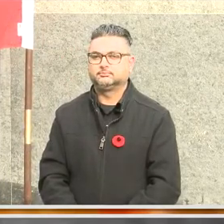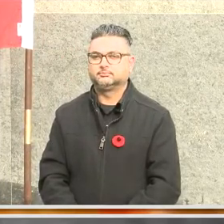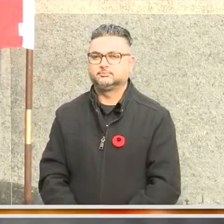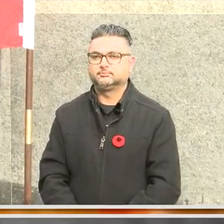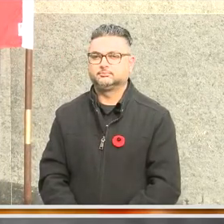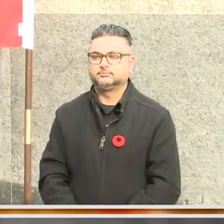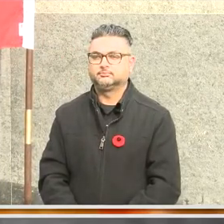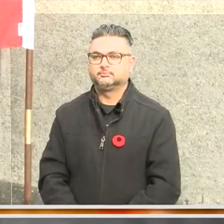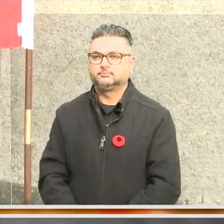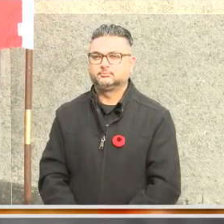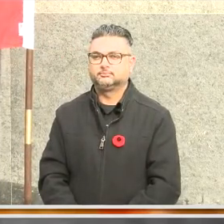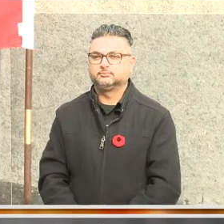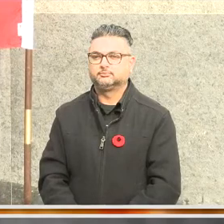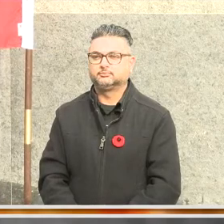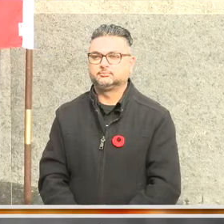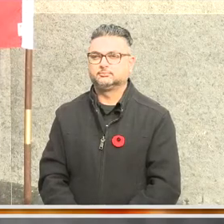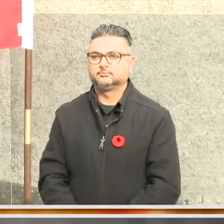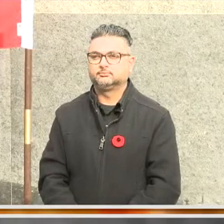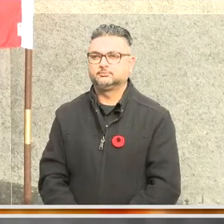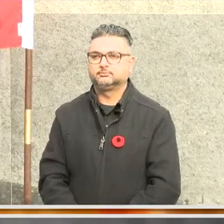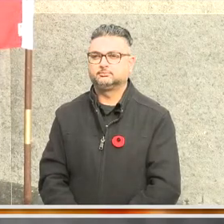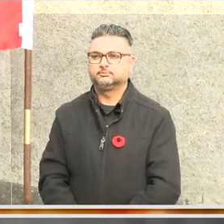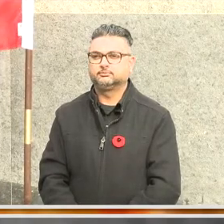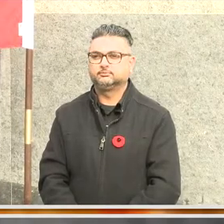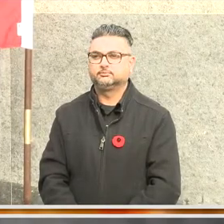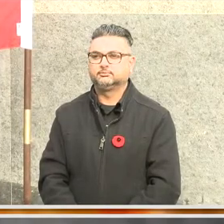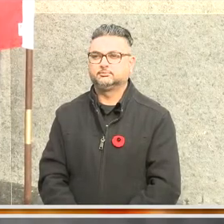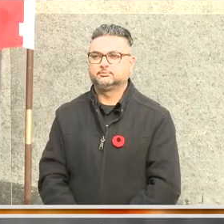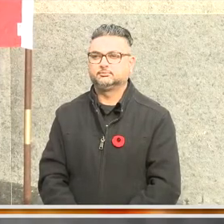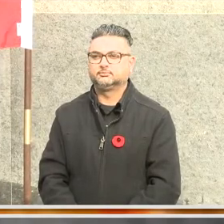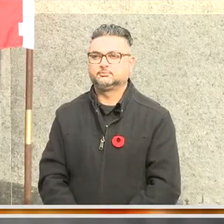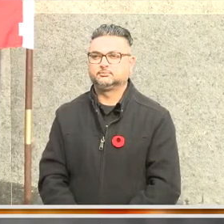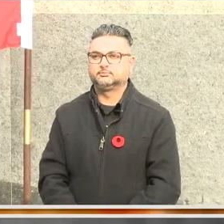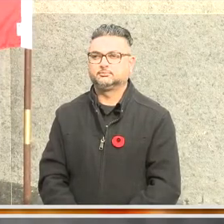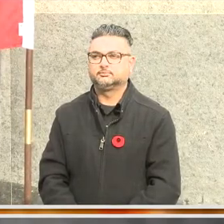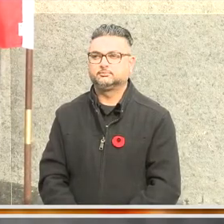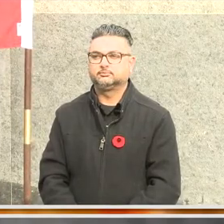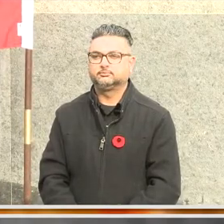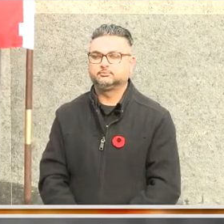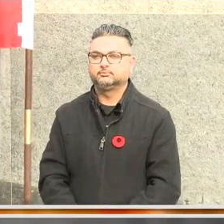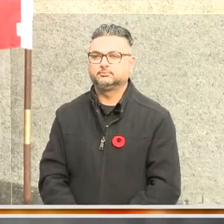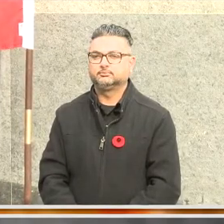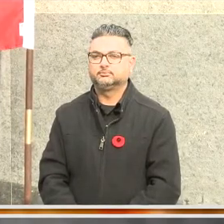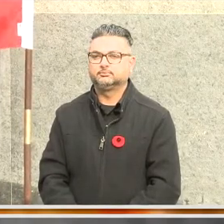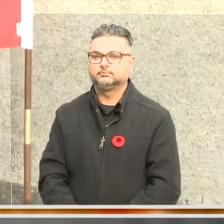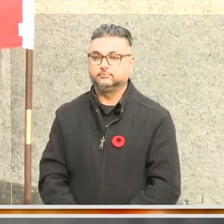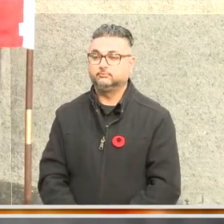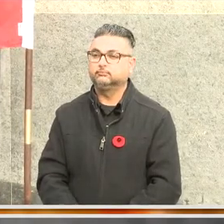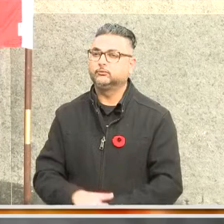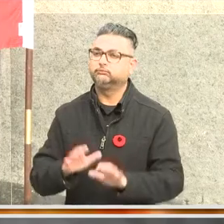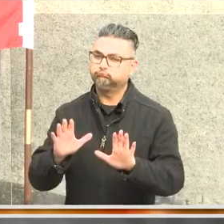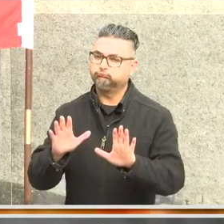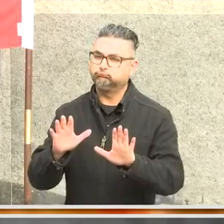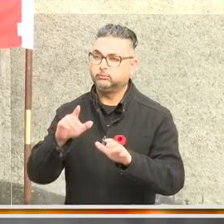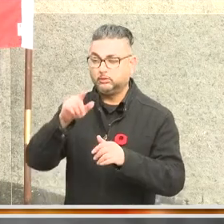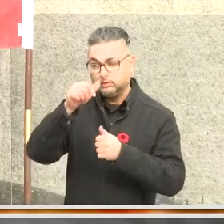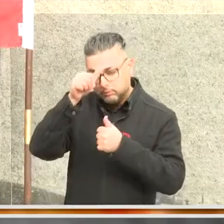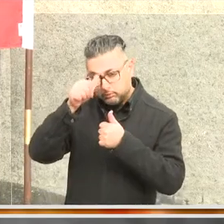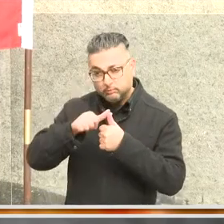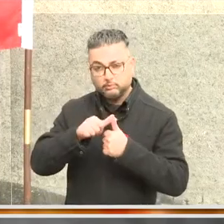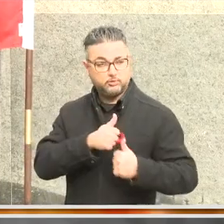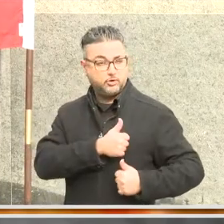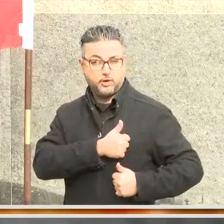guerres, de conflits internationaux et de missions de paix. By remembering their service and their sacrifice on Remembrance